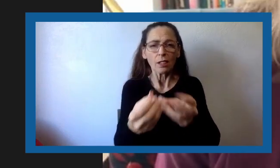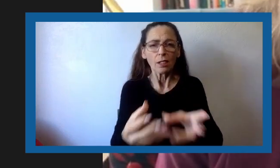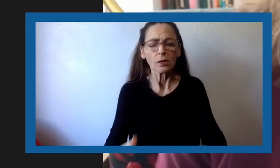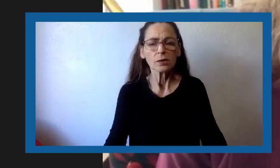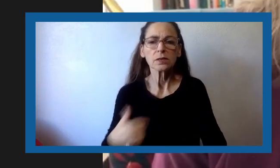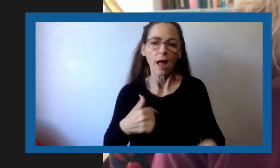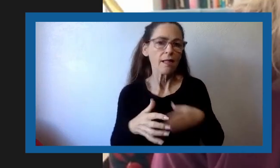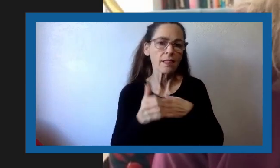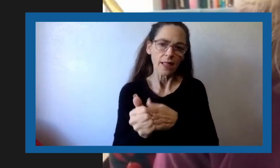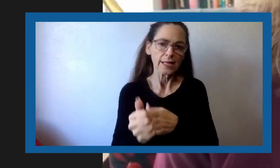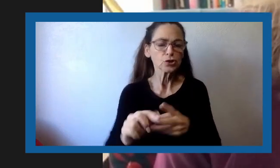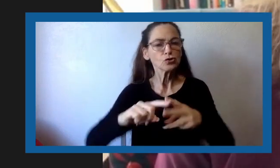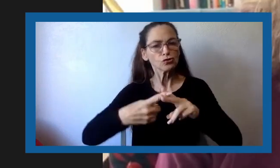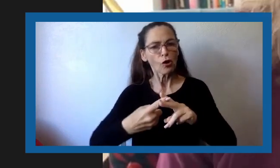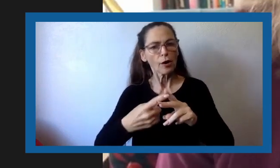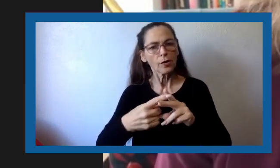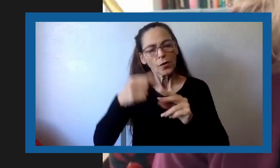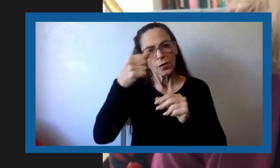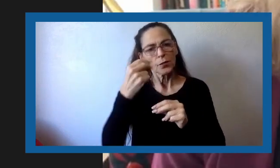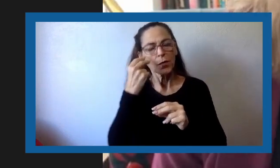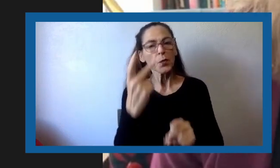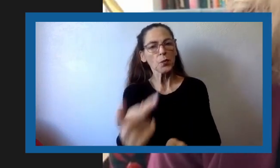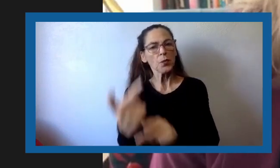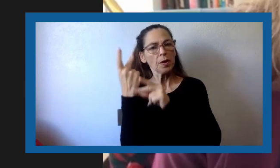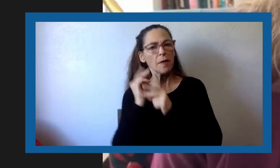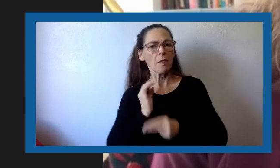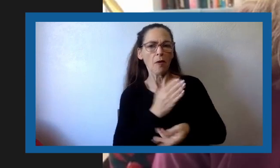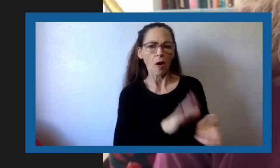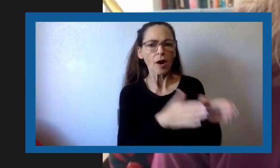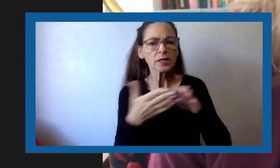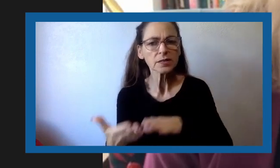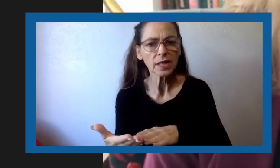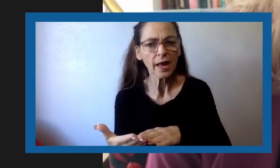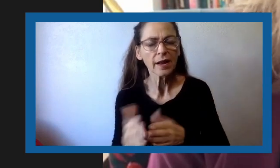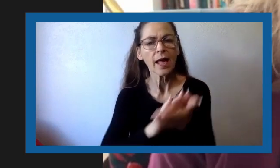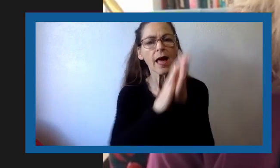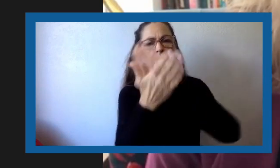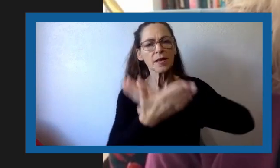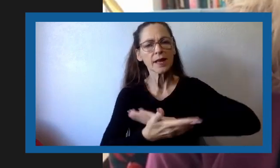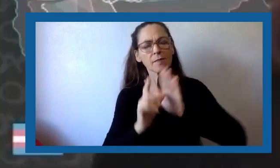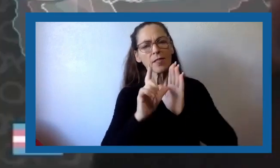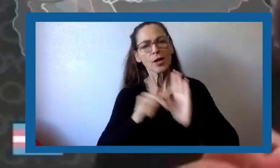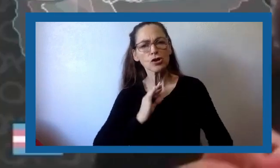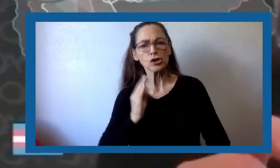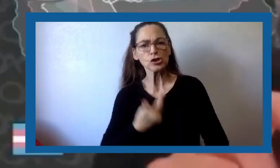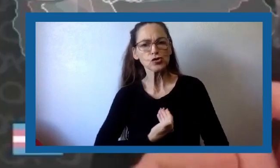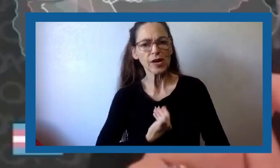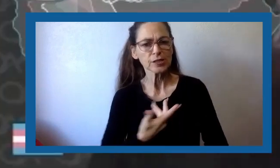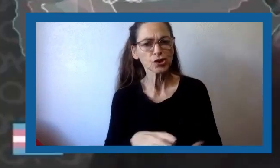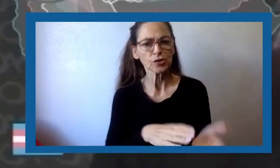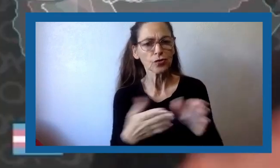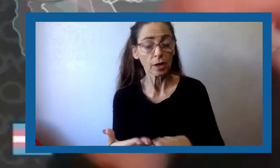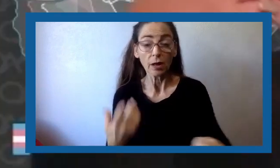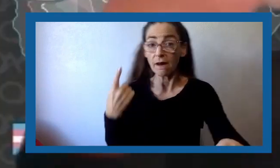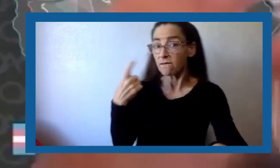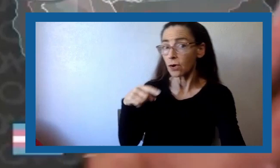to starting Remembering Our Dead, and that morphing later into Transgender Day of Remembrance. And that, for